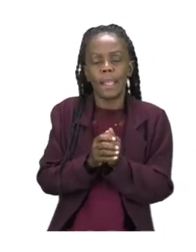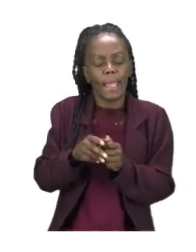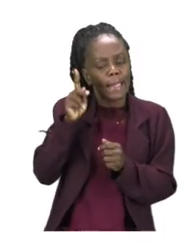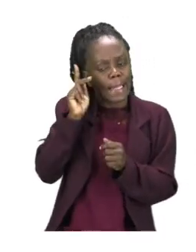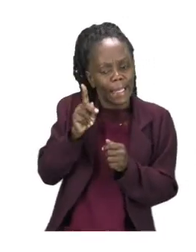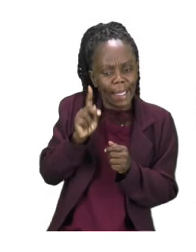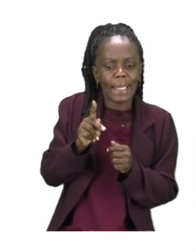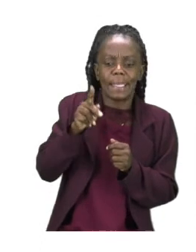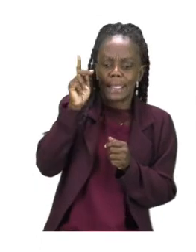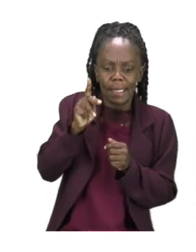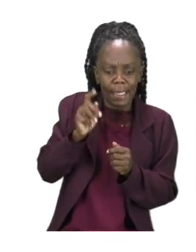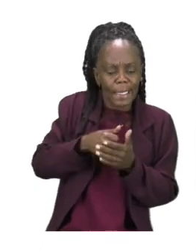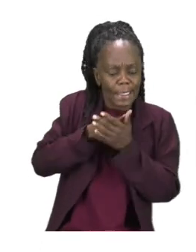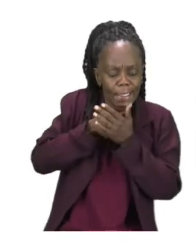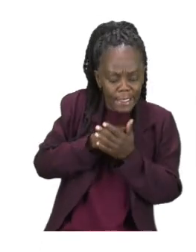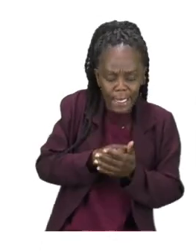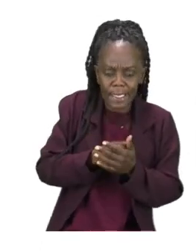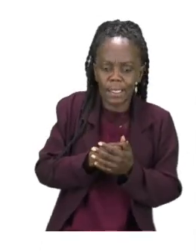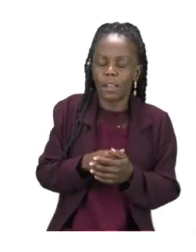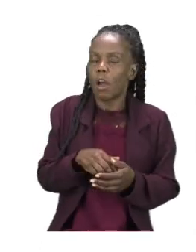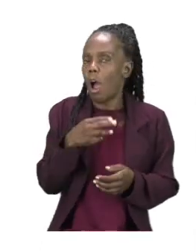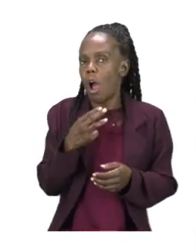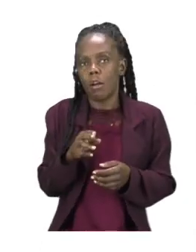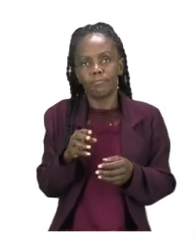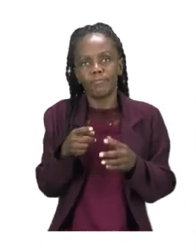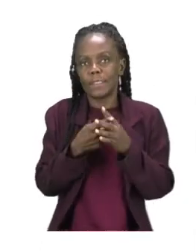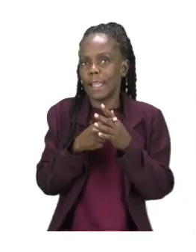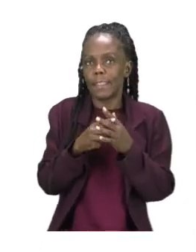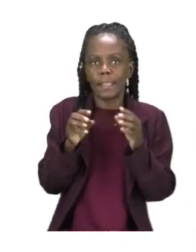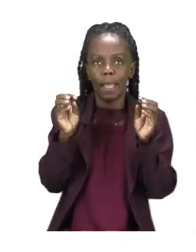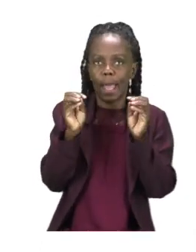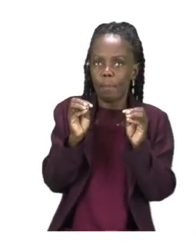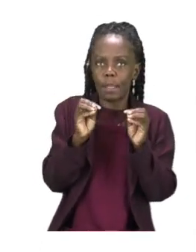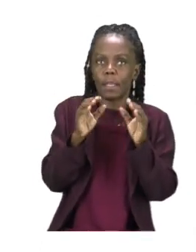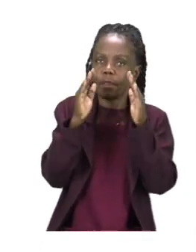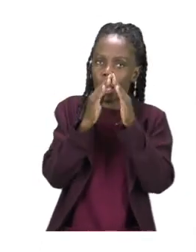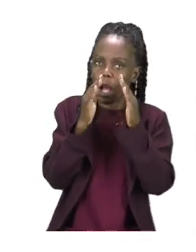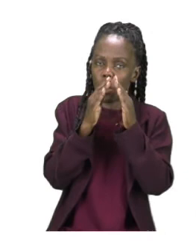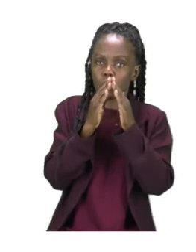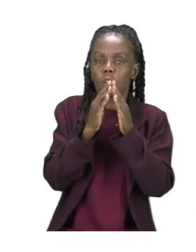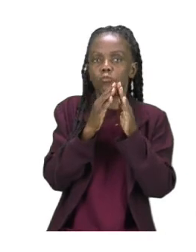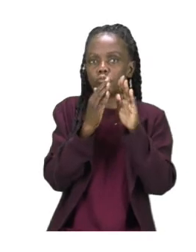and again and again, but still there was no luck.